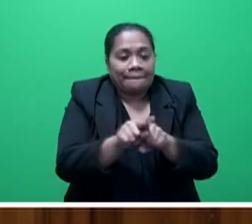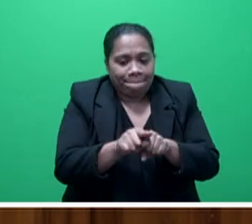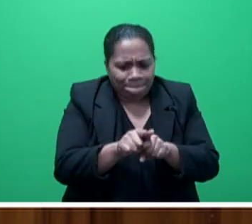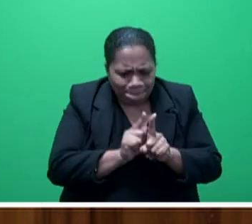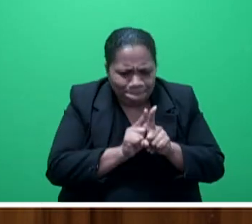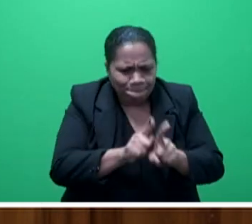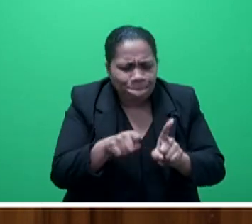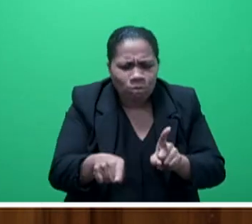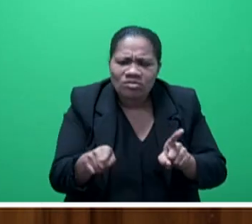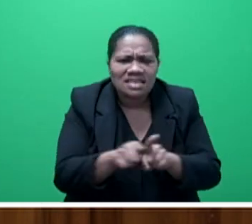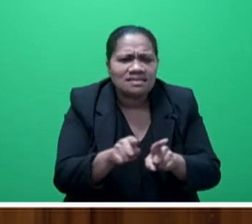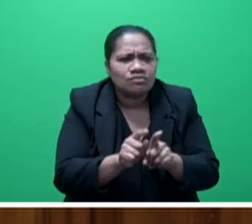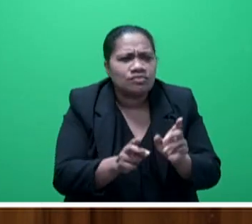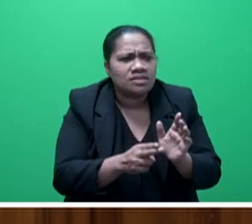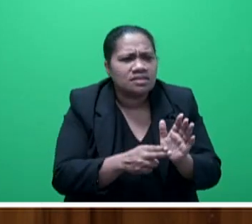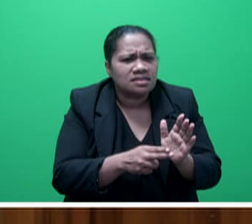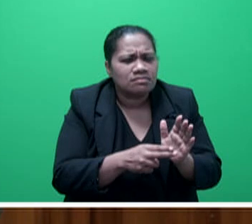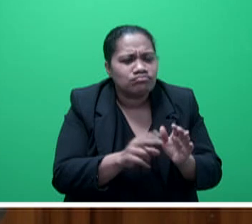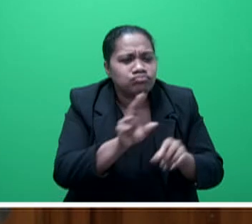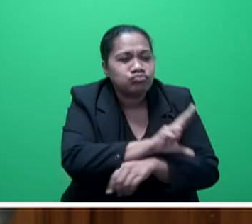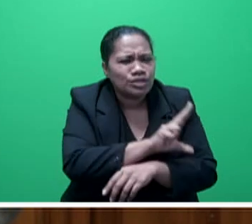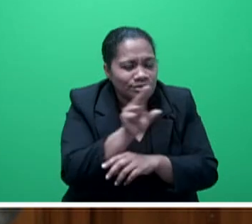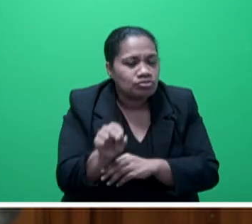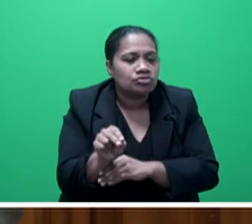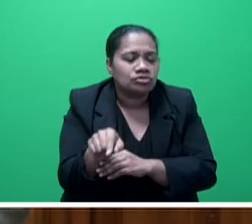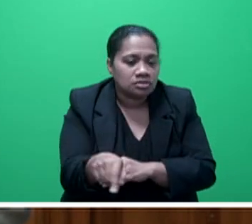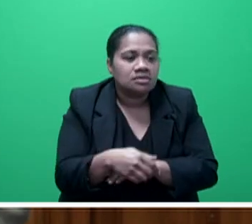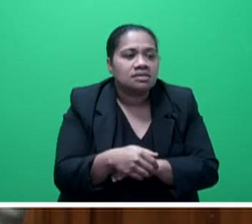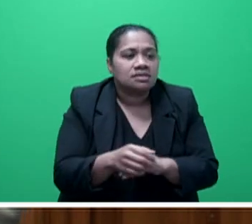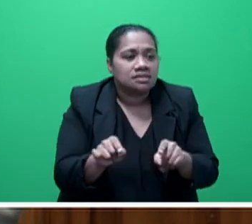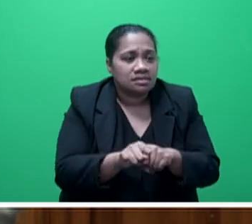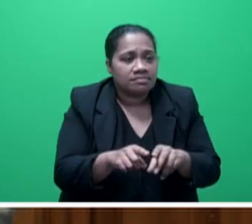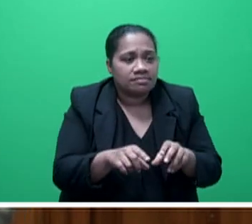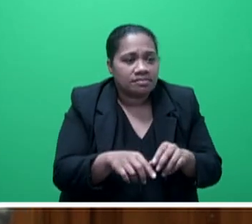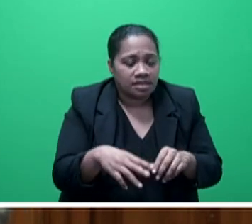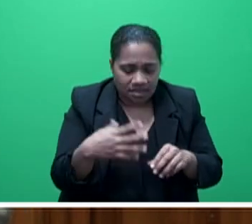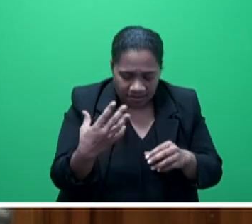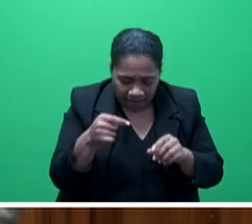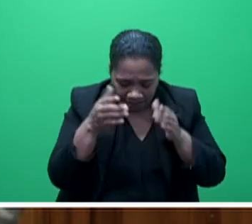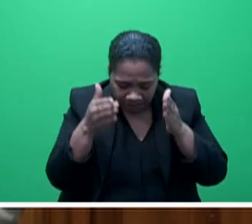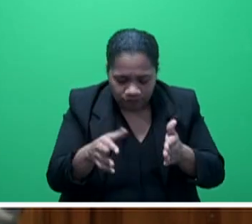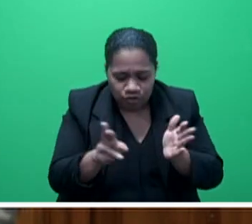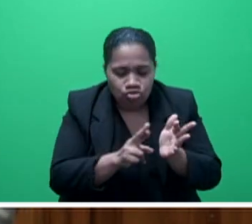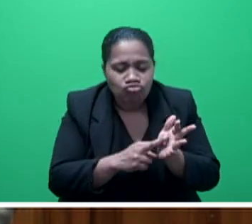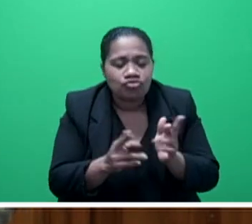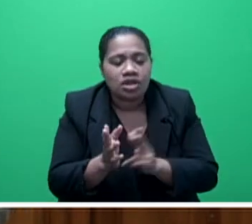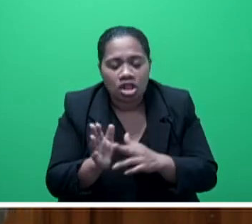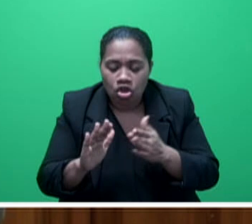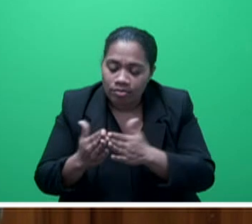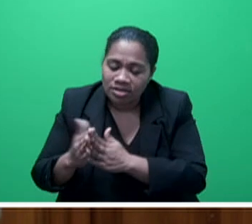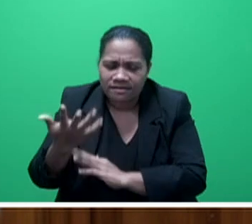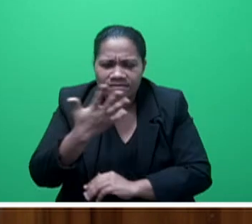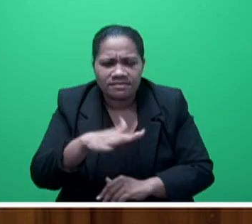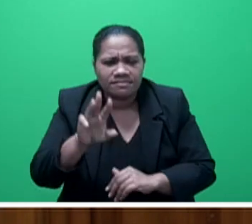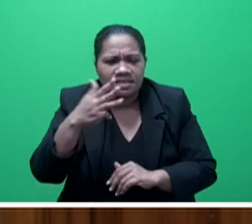the Necessia Bridge. The FRA also recognized the importance of accessibility for rural communities, and $59.4 million has